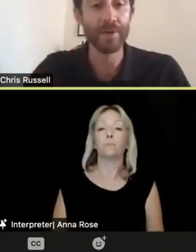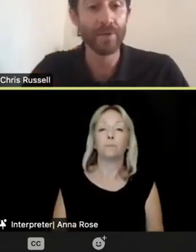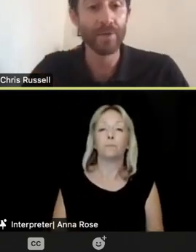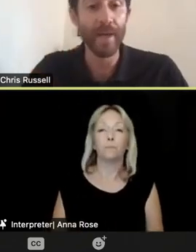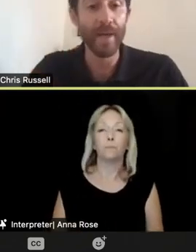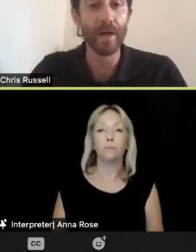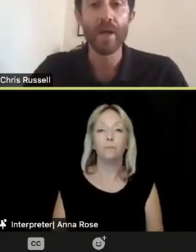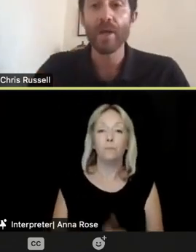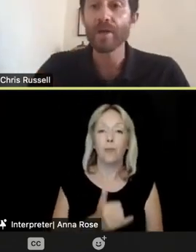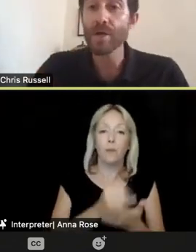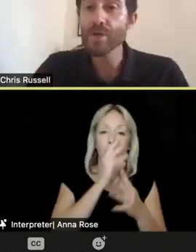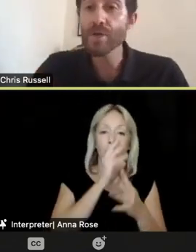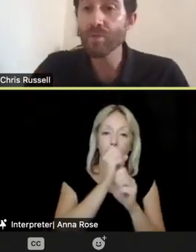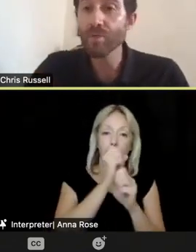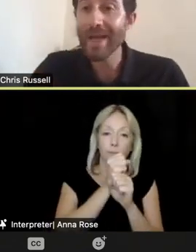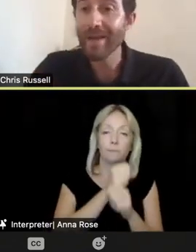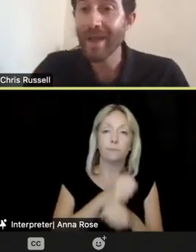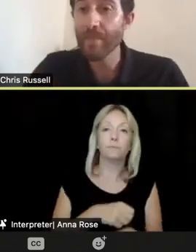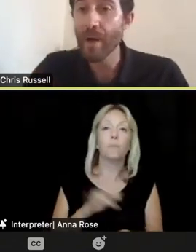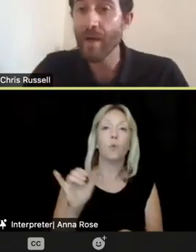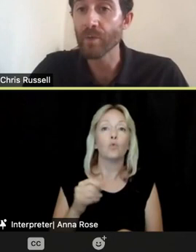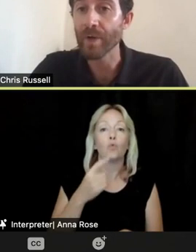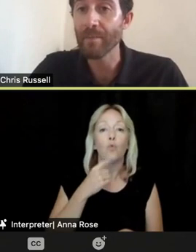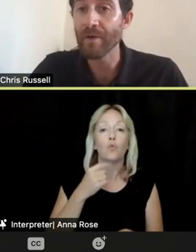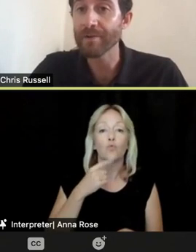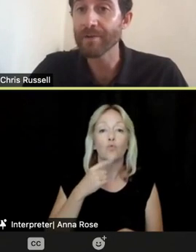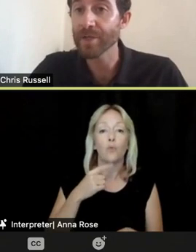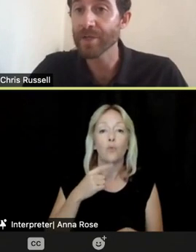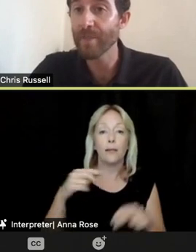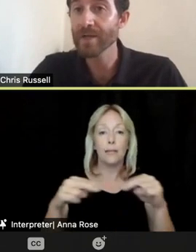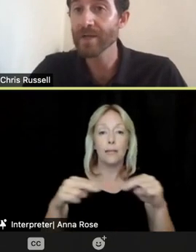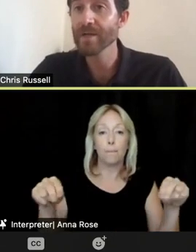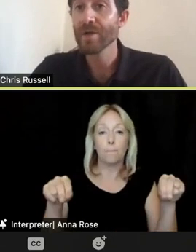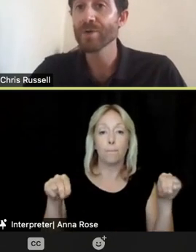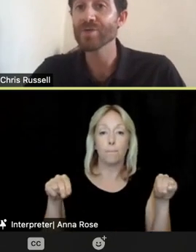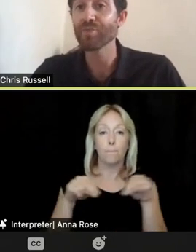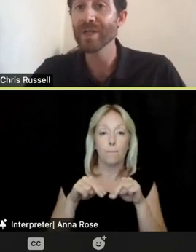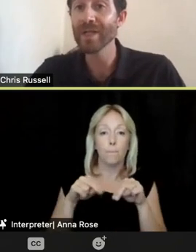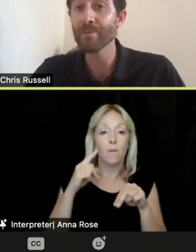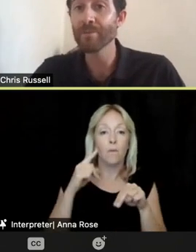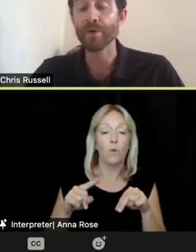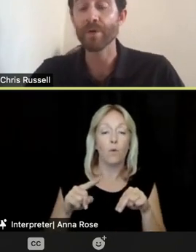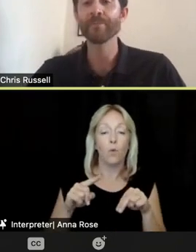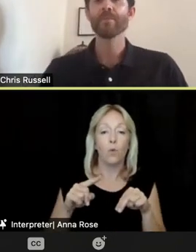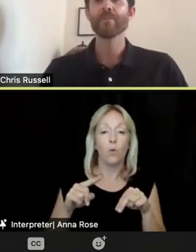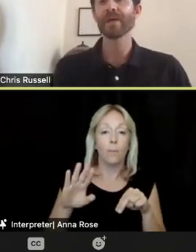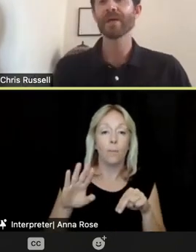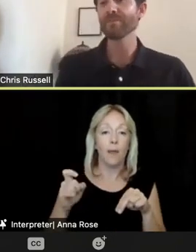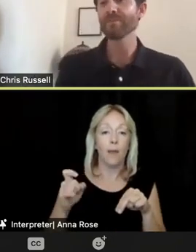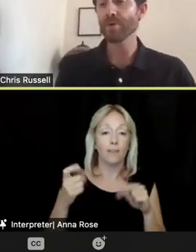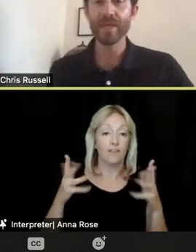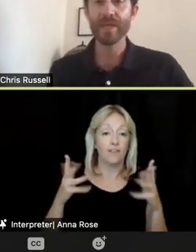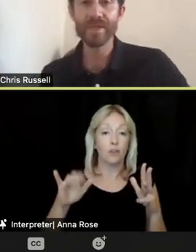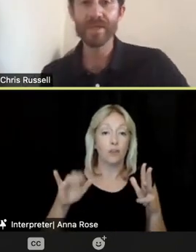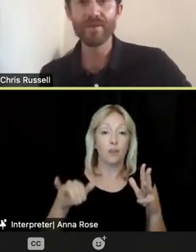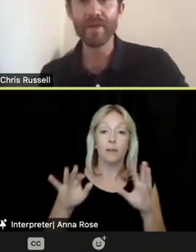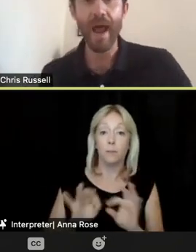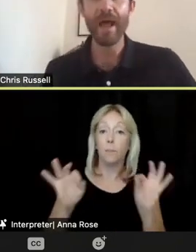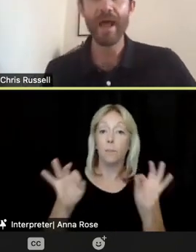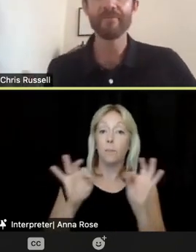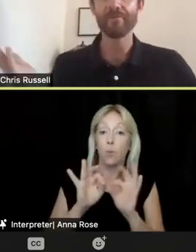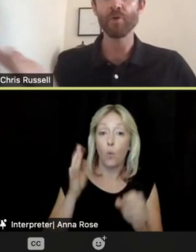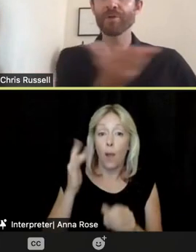her attention to it better. There's also red tape on the rim of the finish box, which is really important because most kids